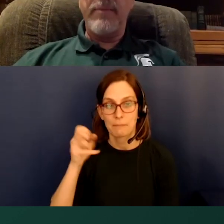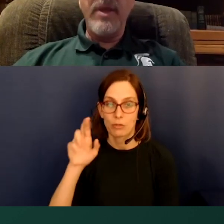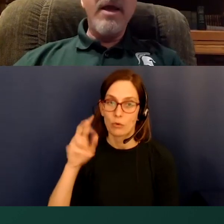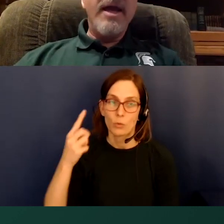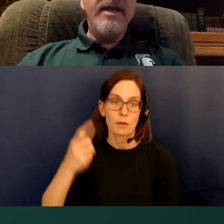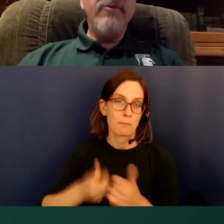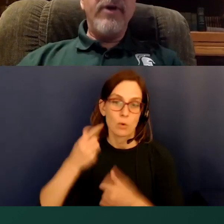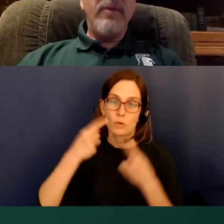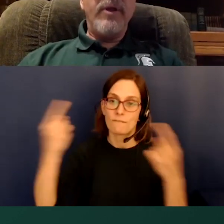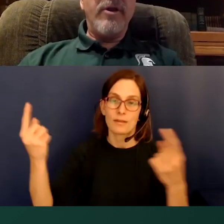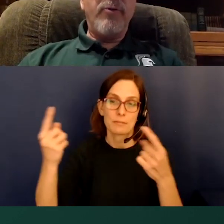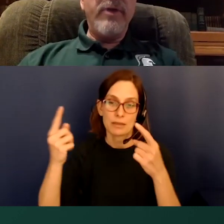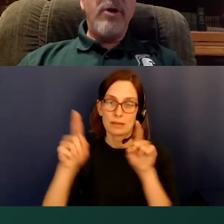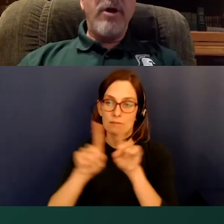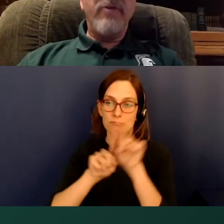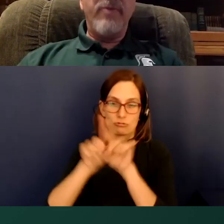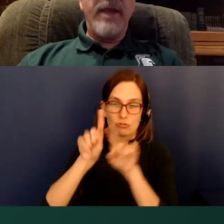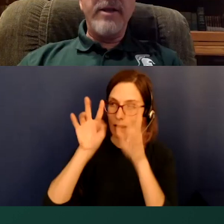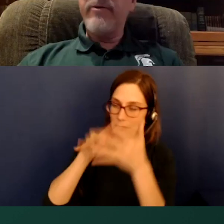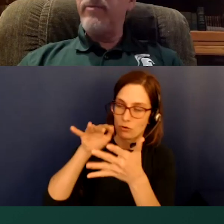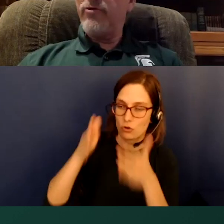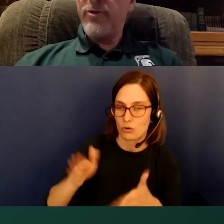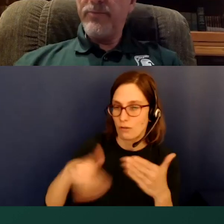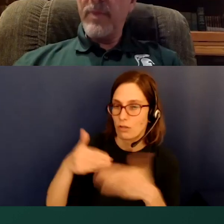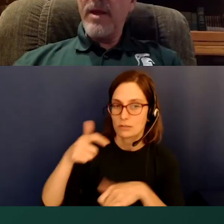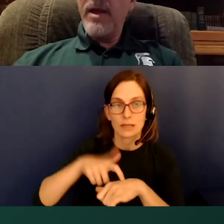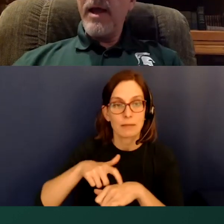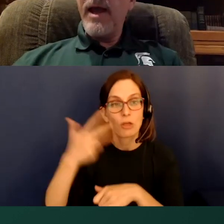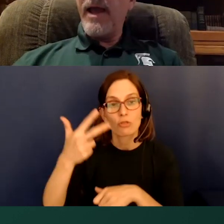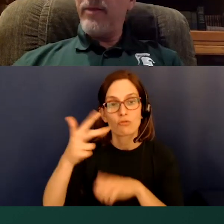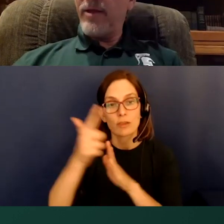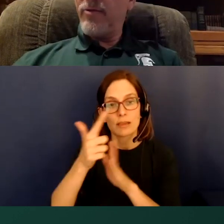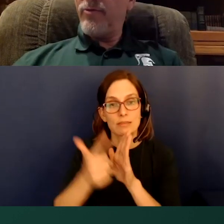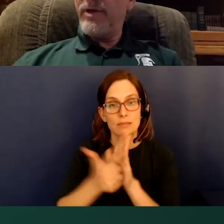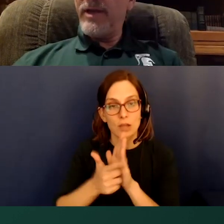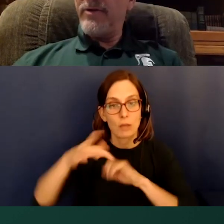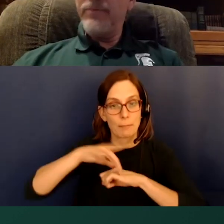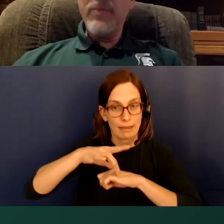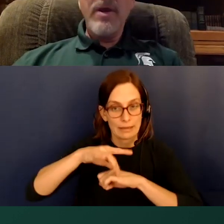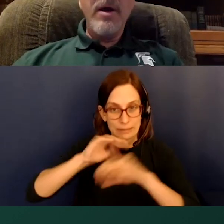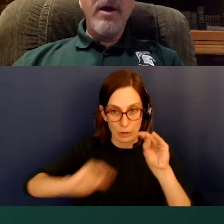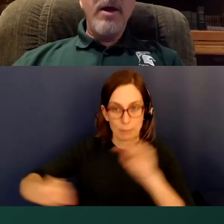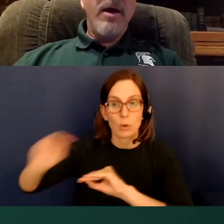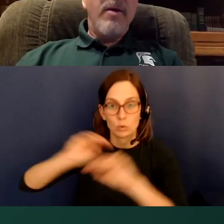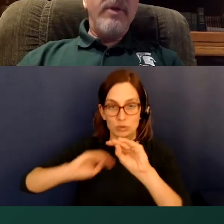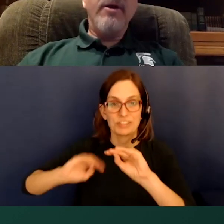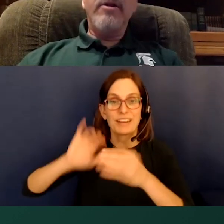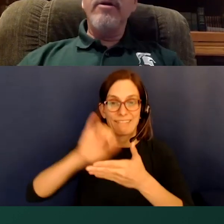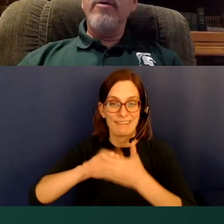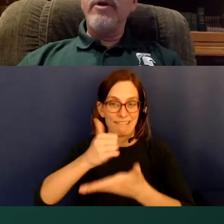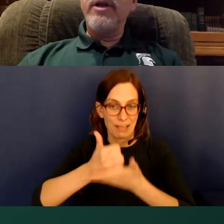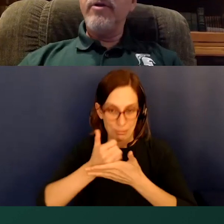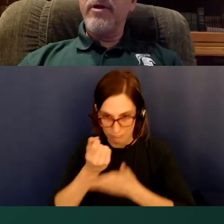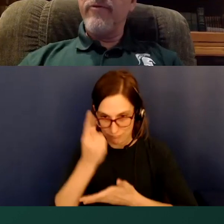all time. He developed his 3 laws of planetary motion, and that's what we need.